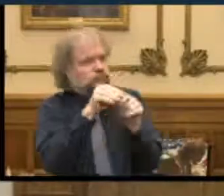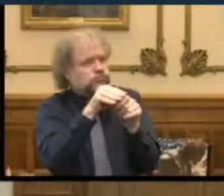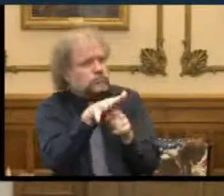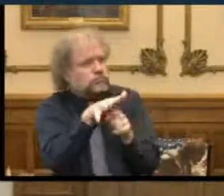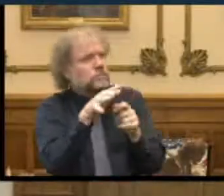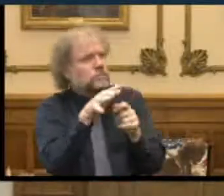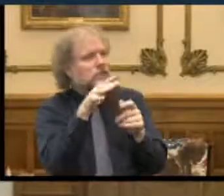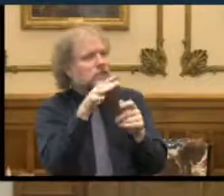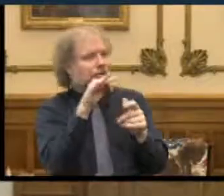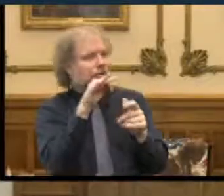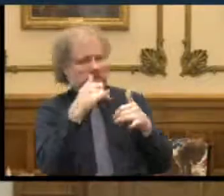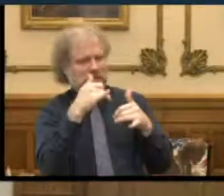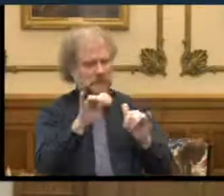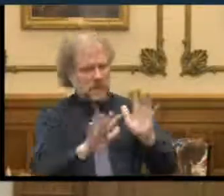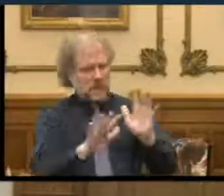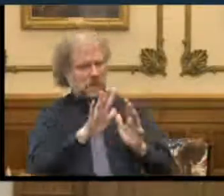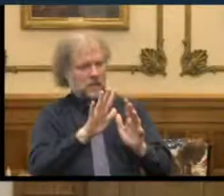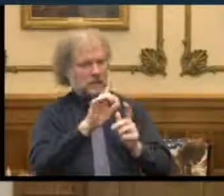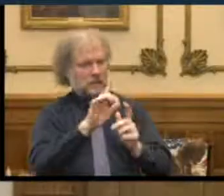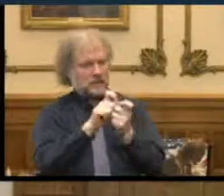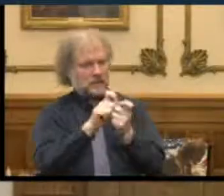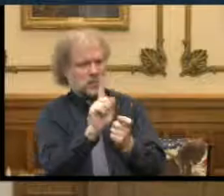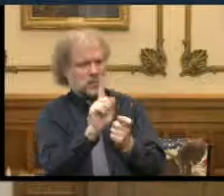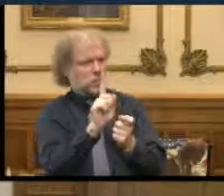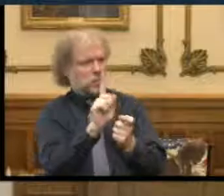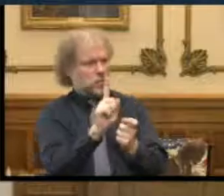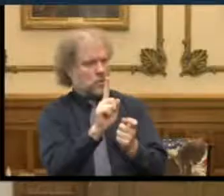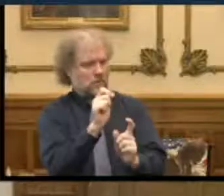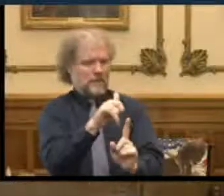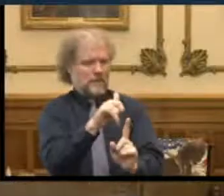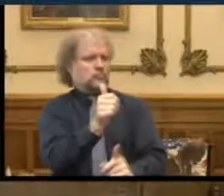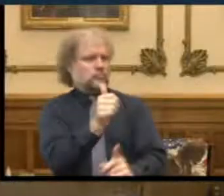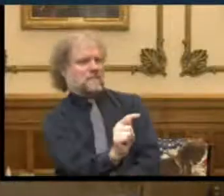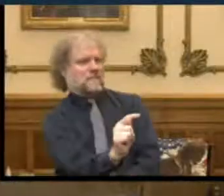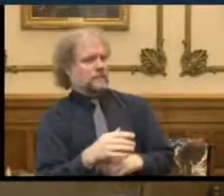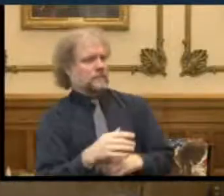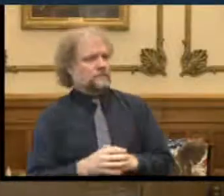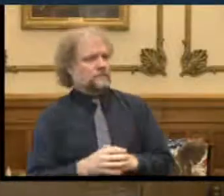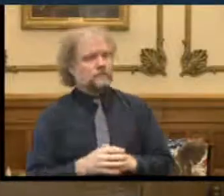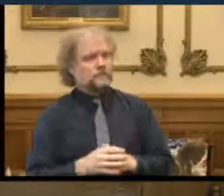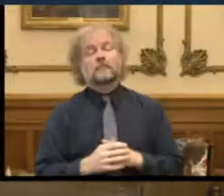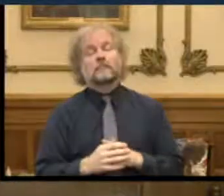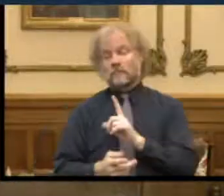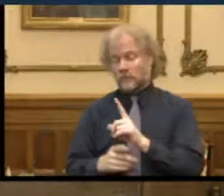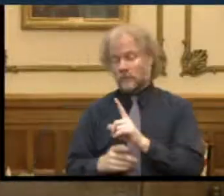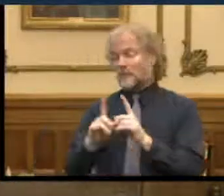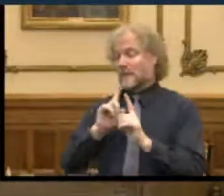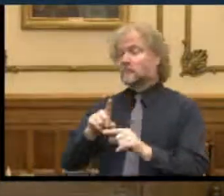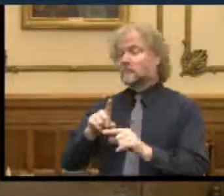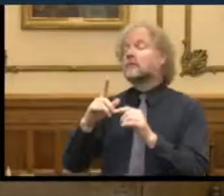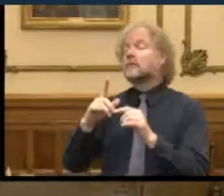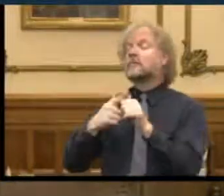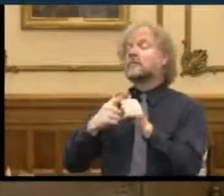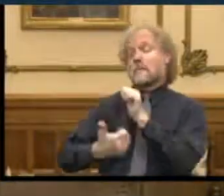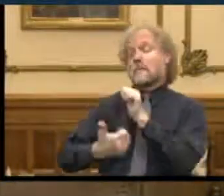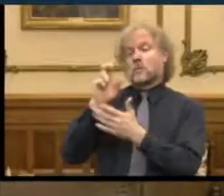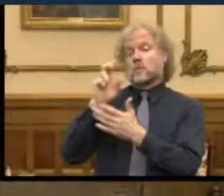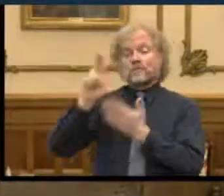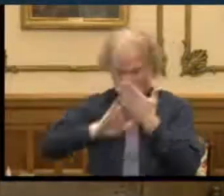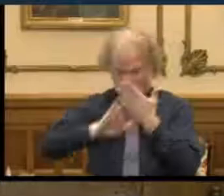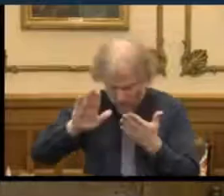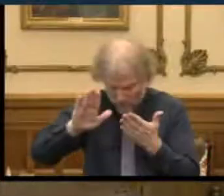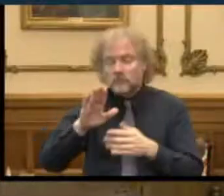we're not exactly sure where the person is? So I will say that, first of all, most universities and colleges